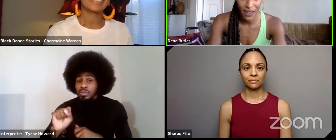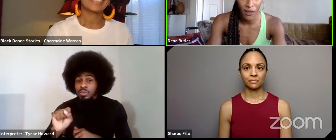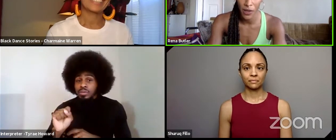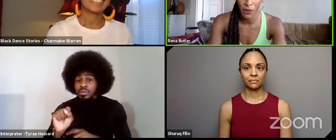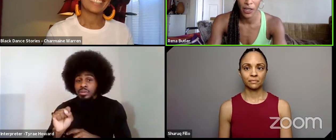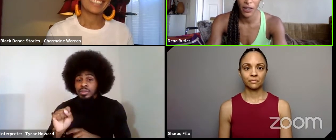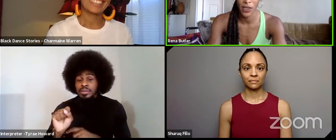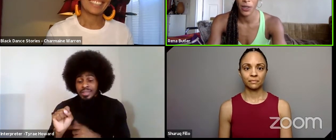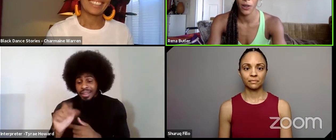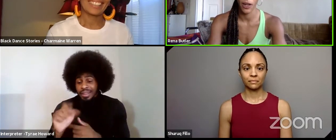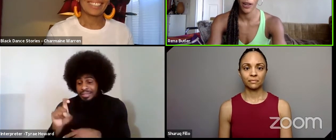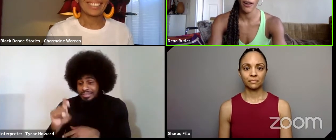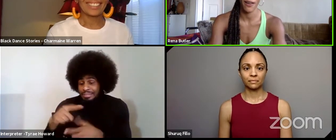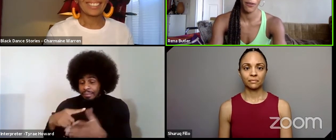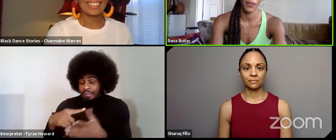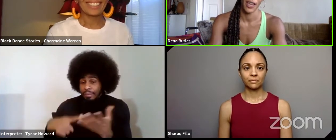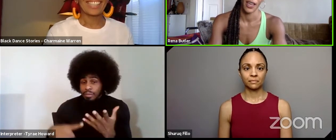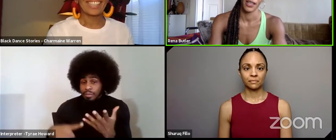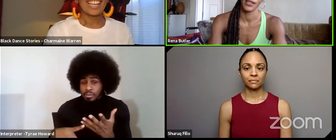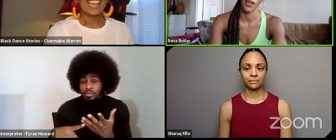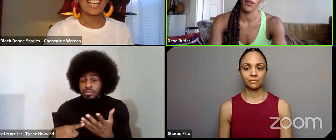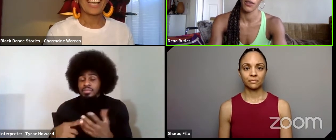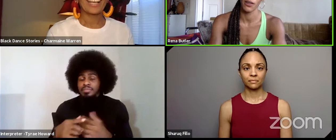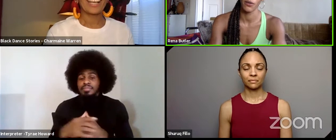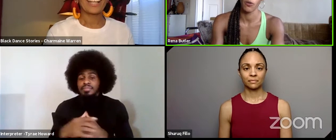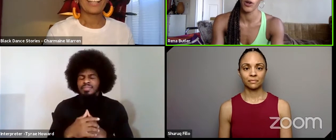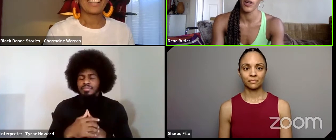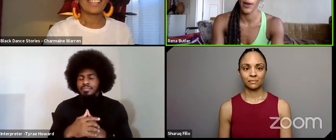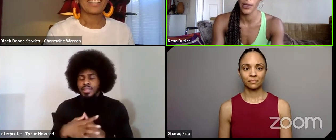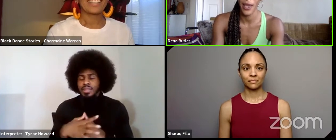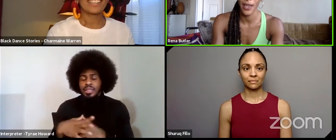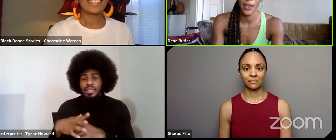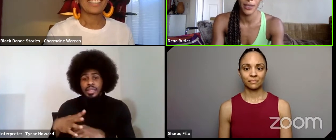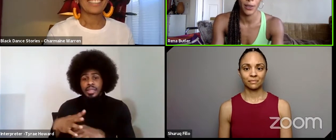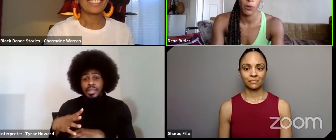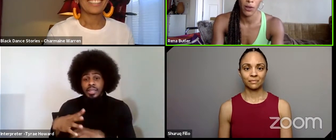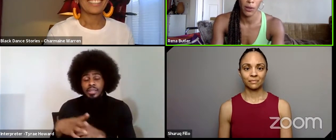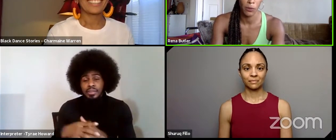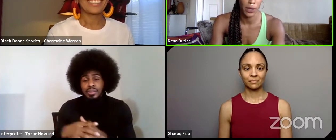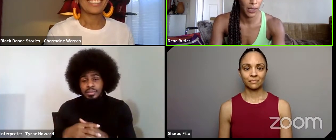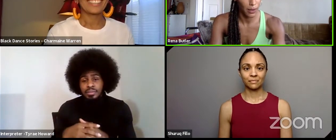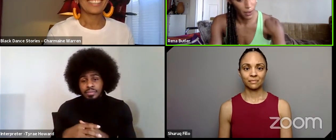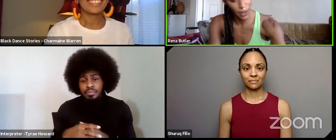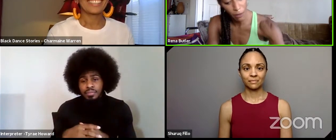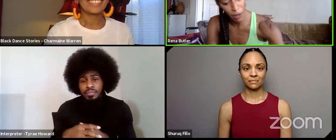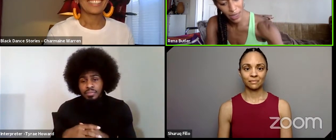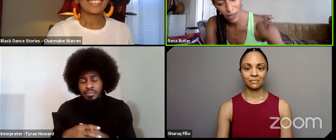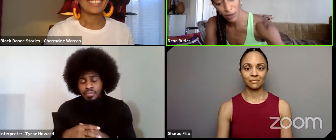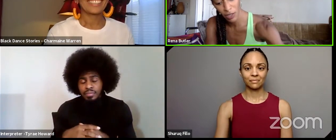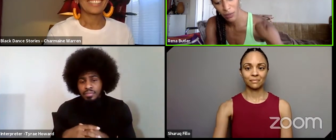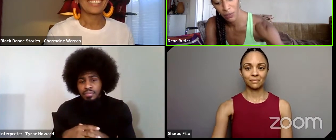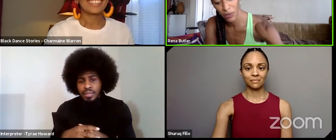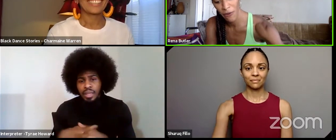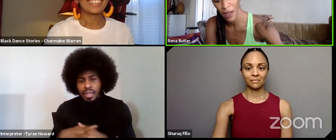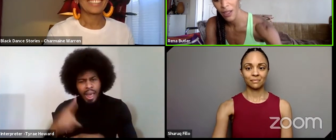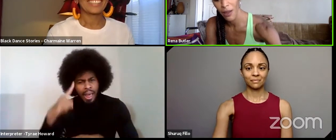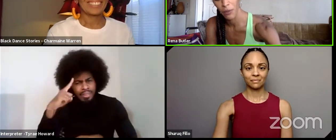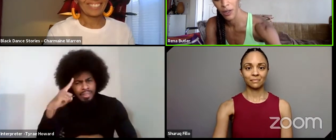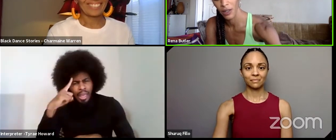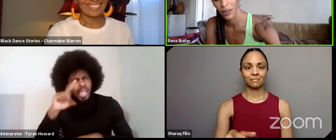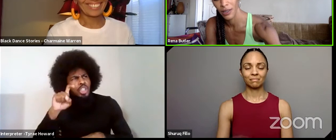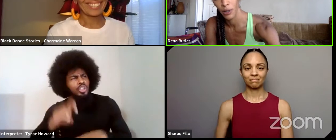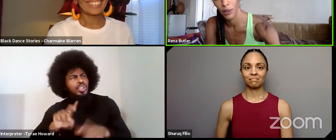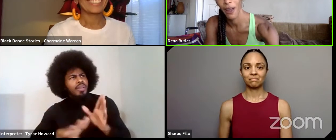and also encouraged me to choreograph. He saw the work I was making in school and was like, oh, I think you should